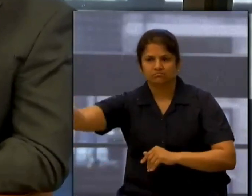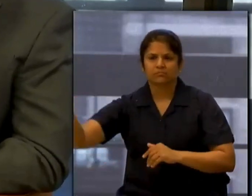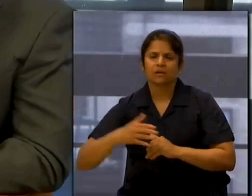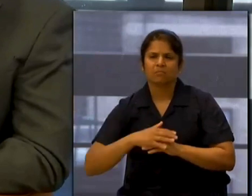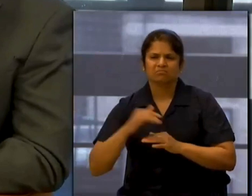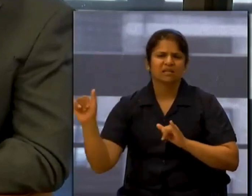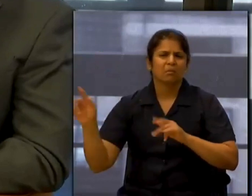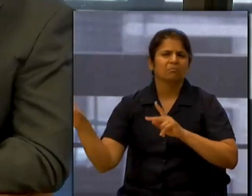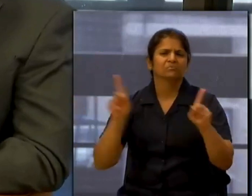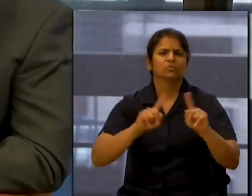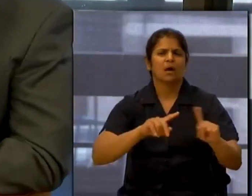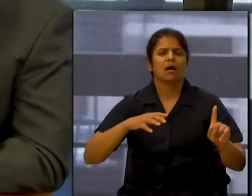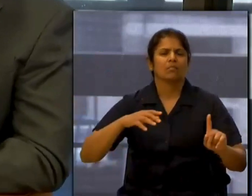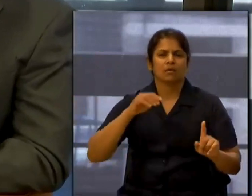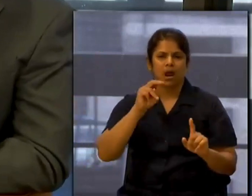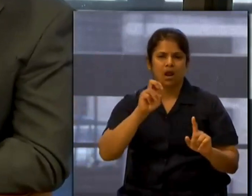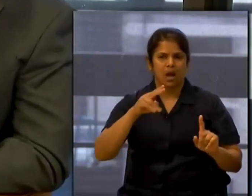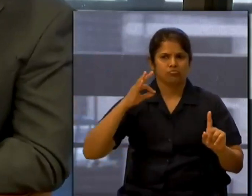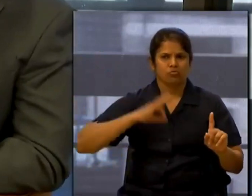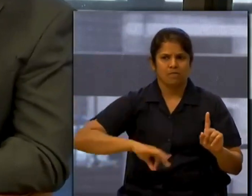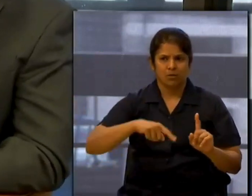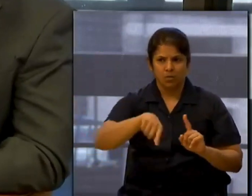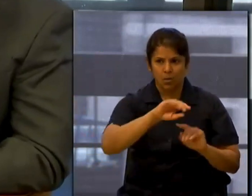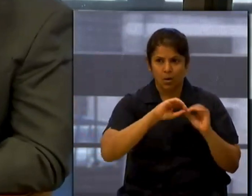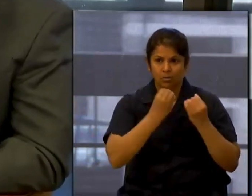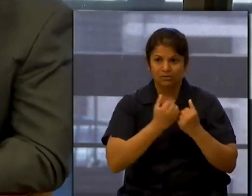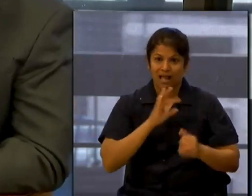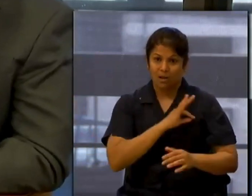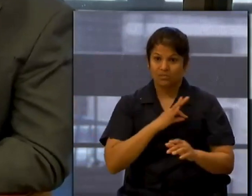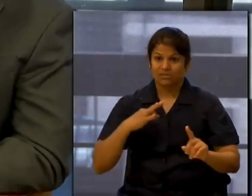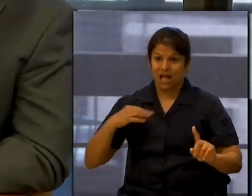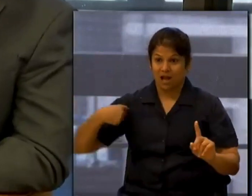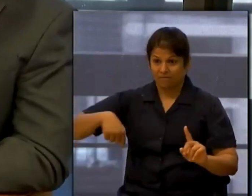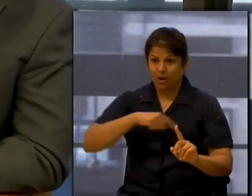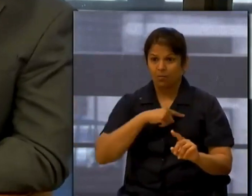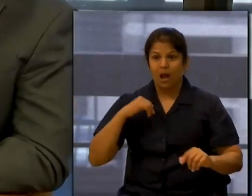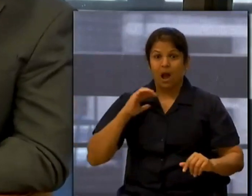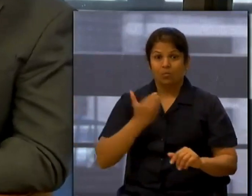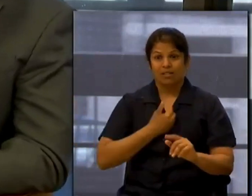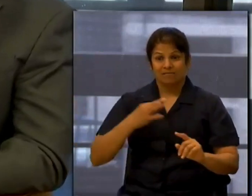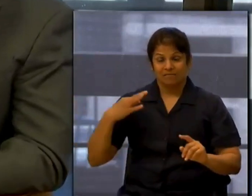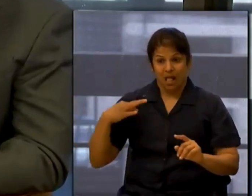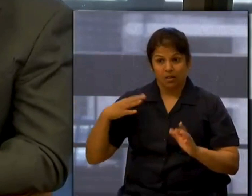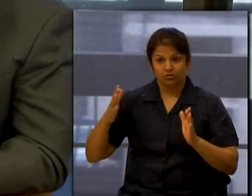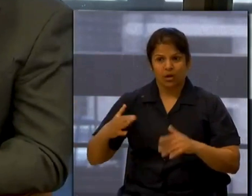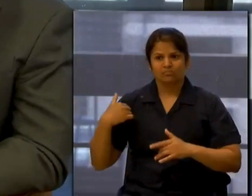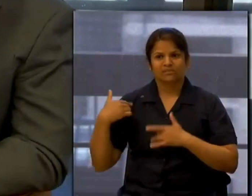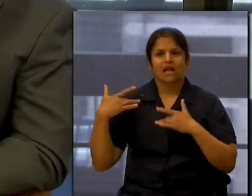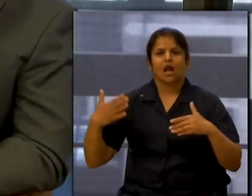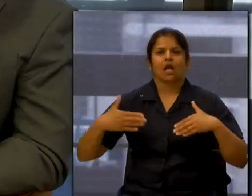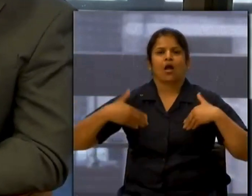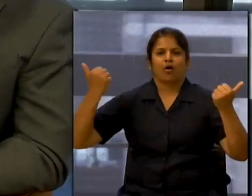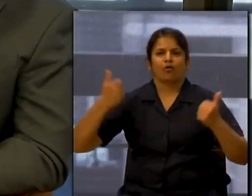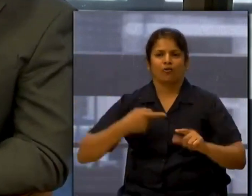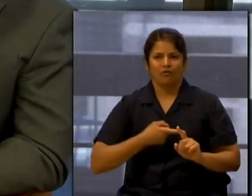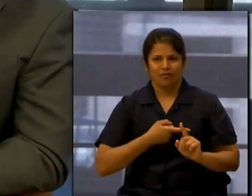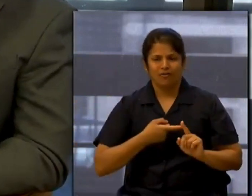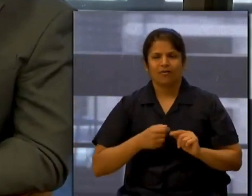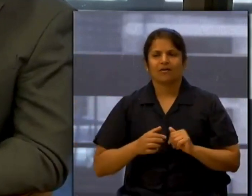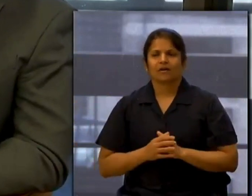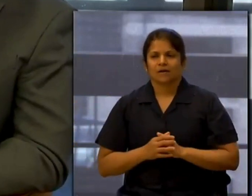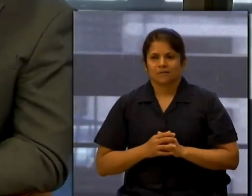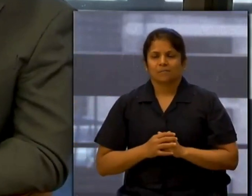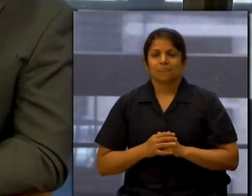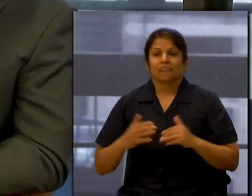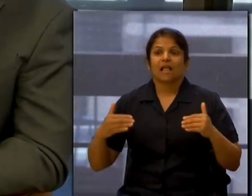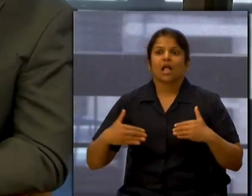of our staff and most of our volunteers are not older adults, are people who are significantly younger than our